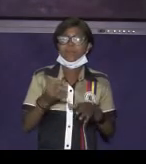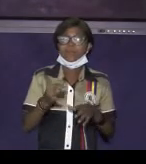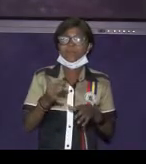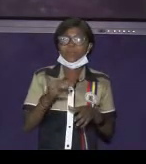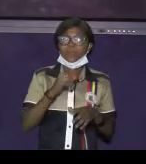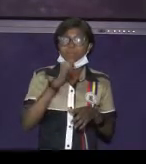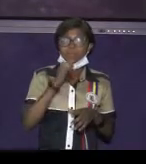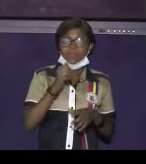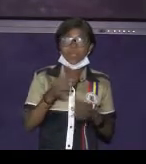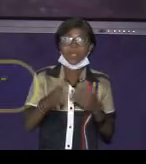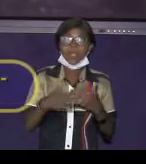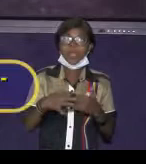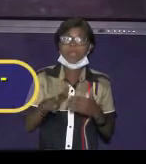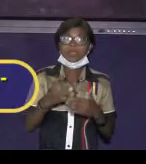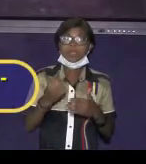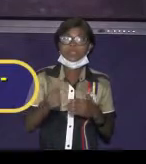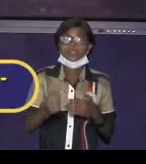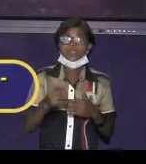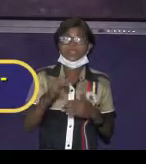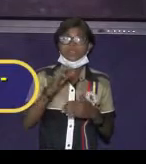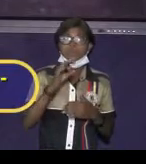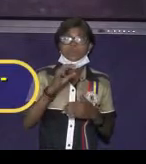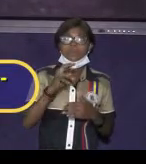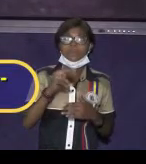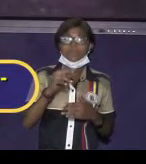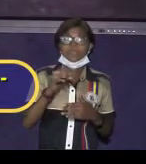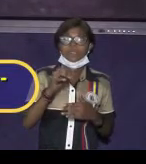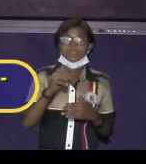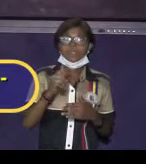What gives you a negative sentence?